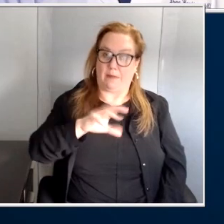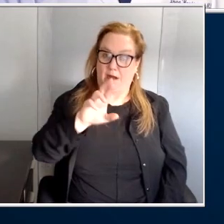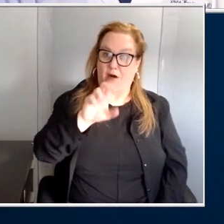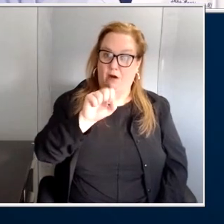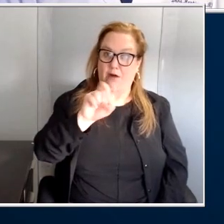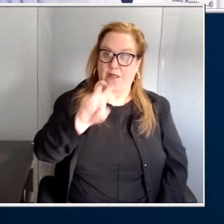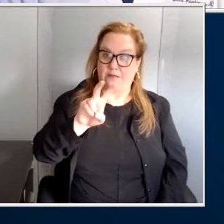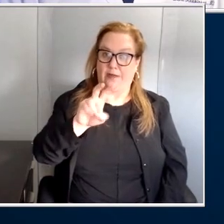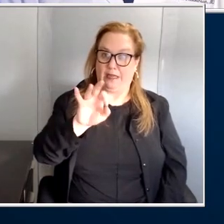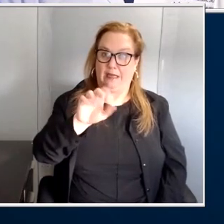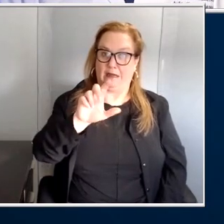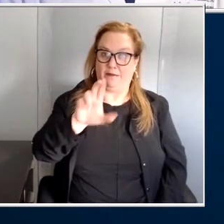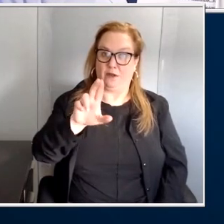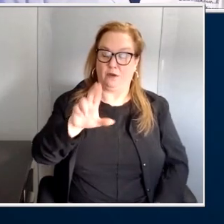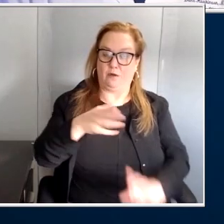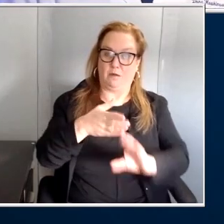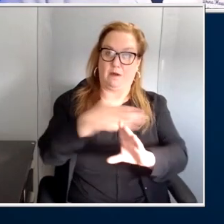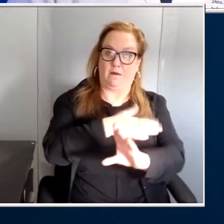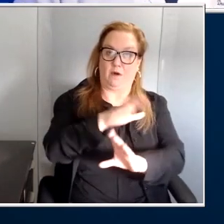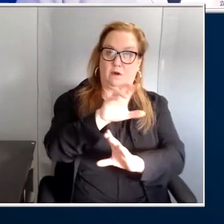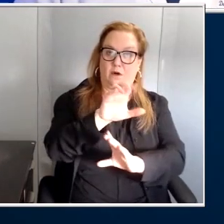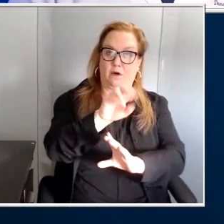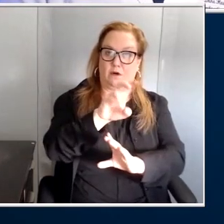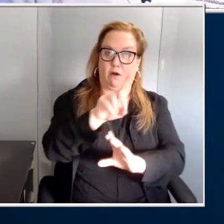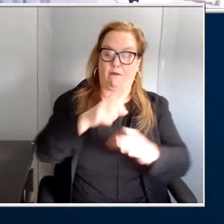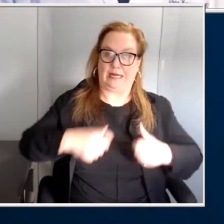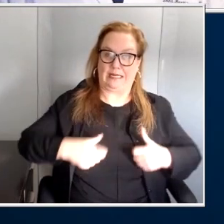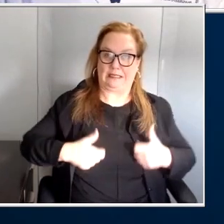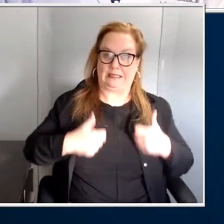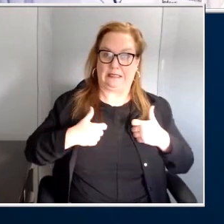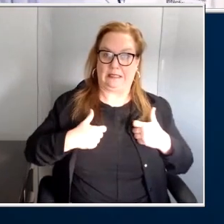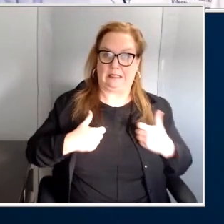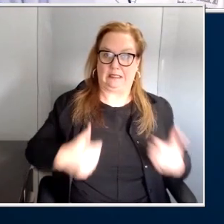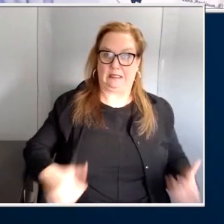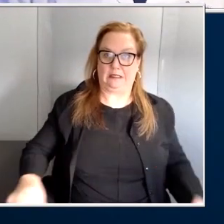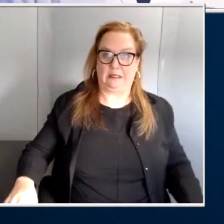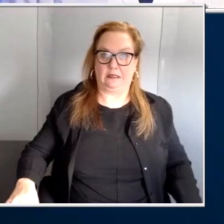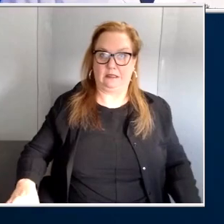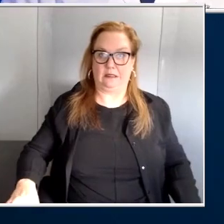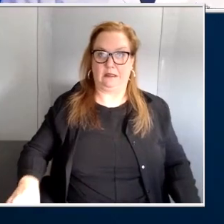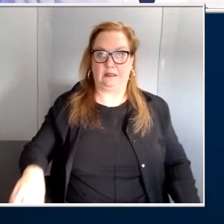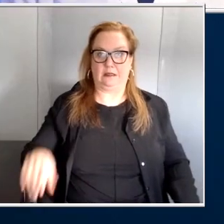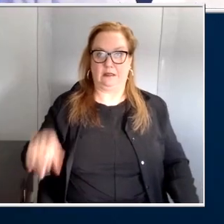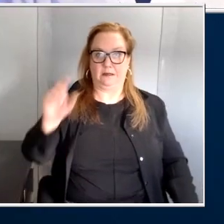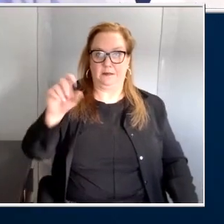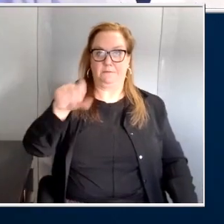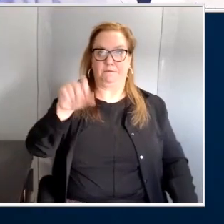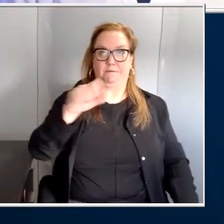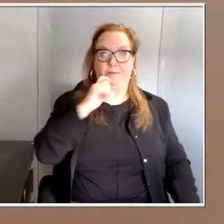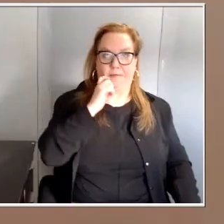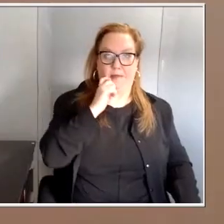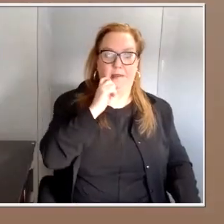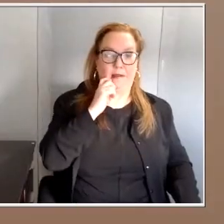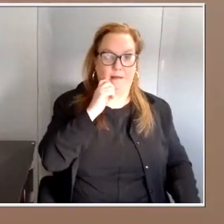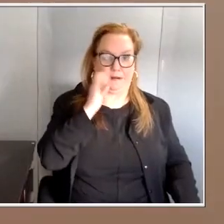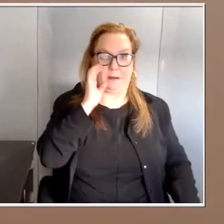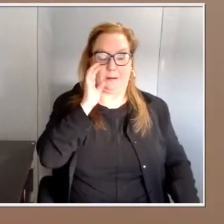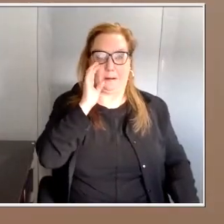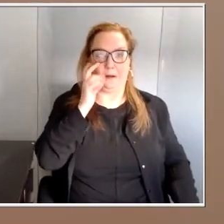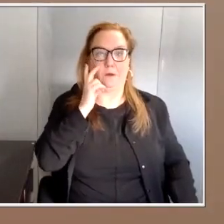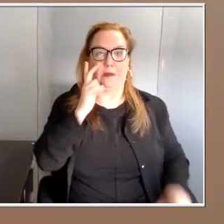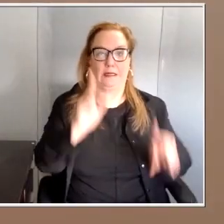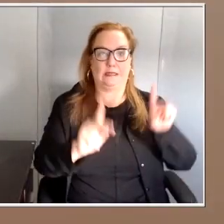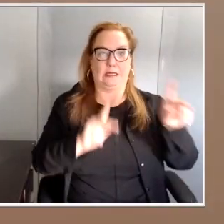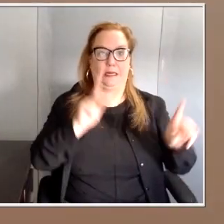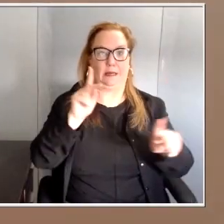years before COVID ever existed. Oh, absolutely. Yeah. And we see people